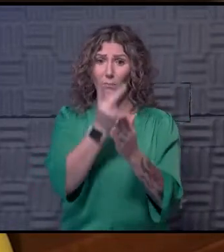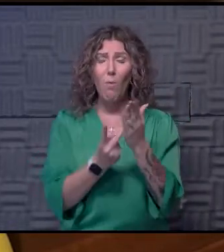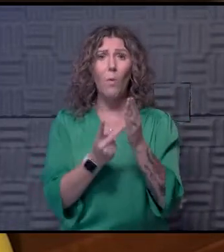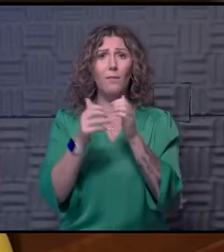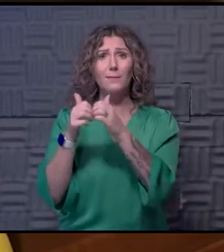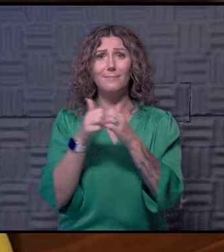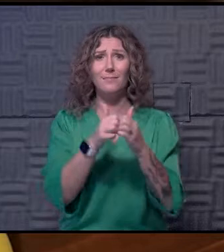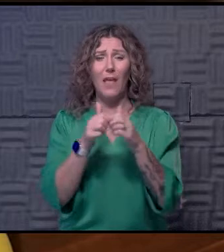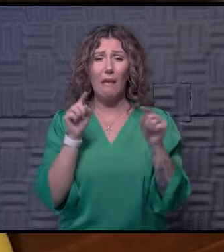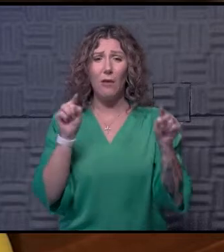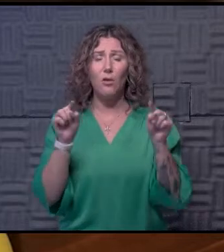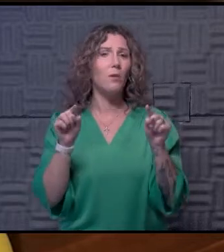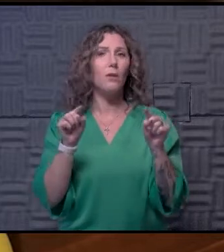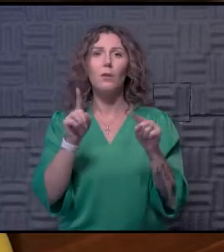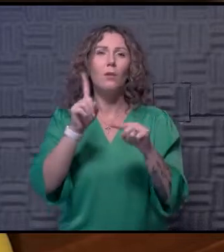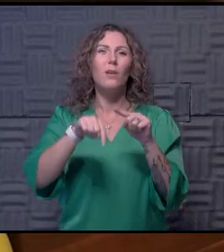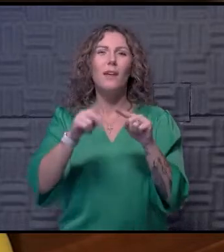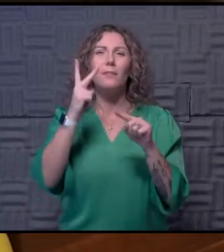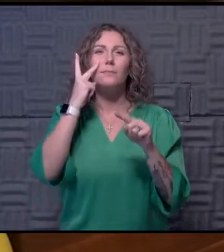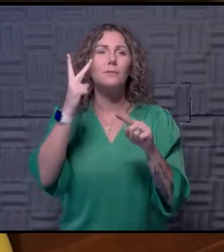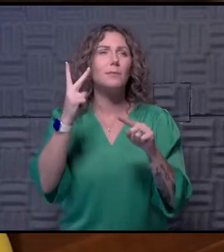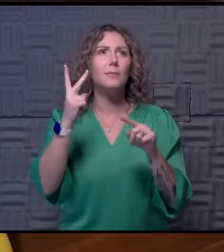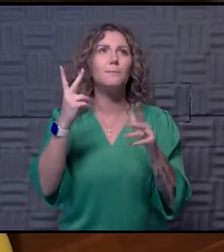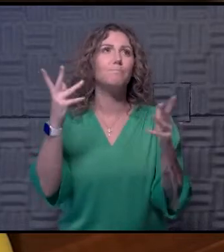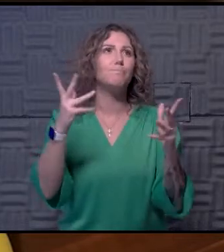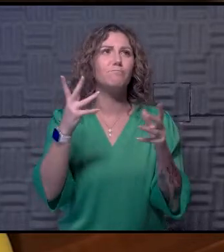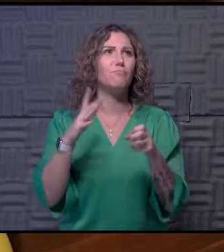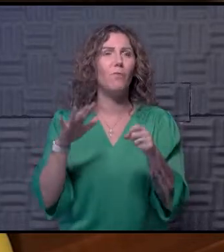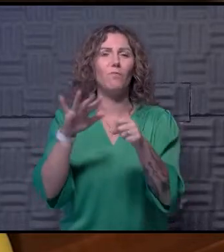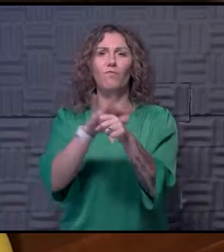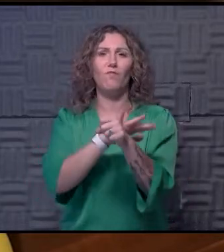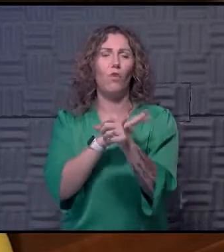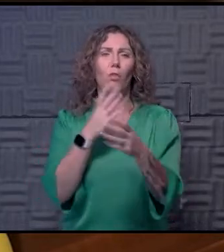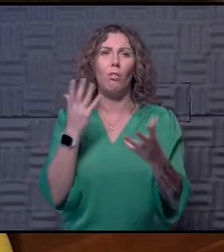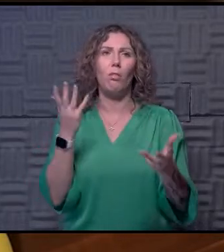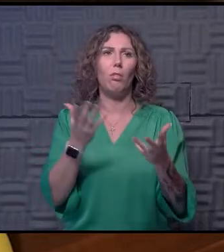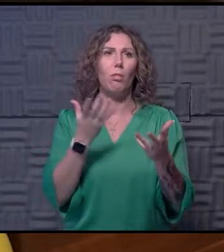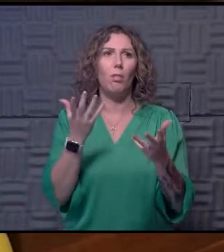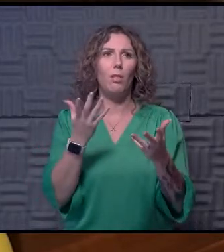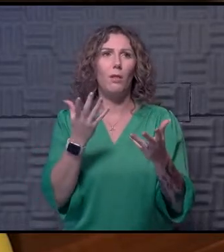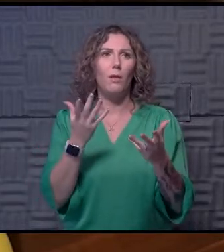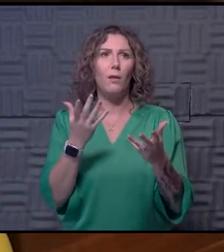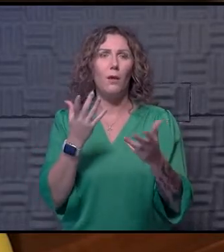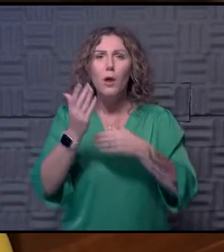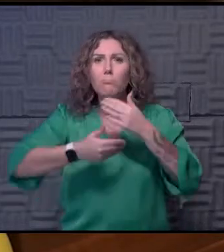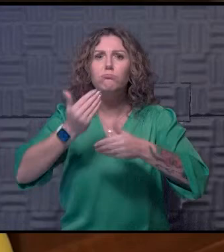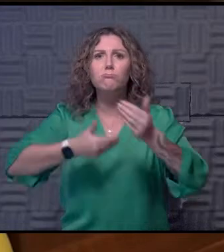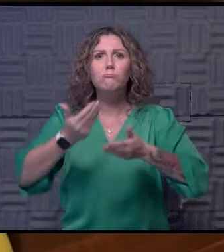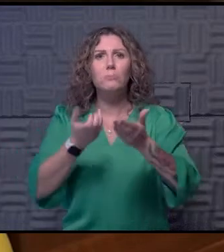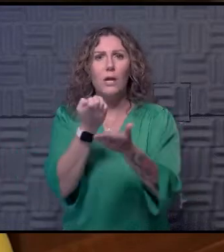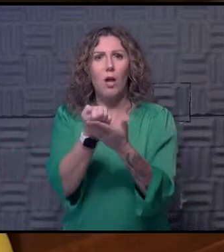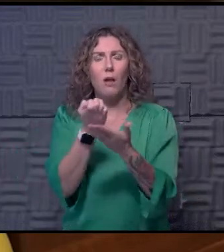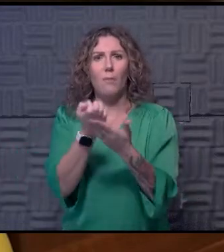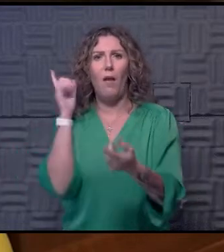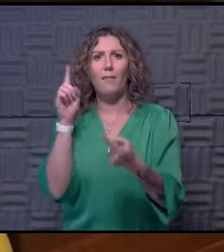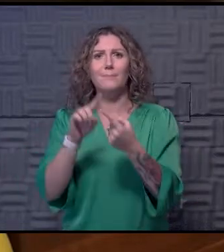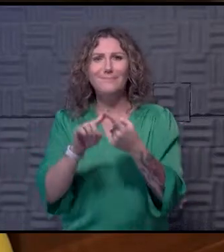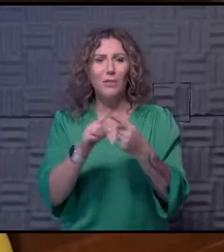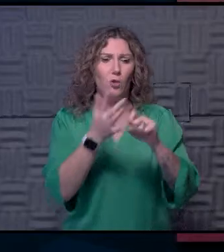not going to see a return to a full, robust economy until we get COVID under